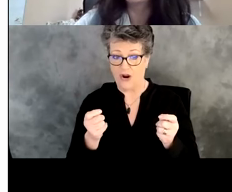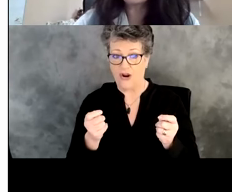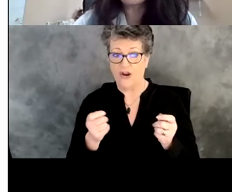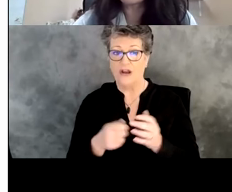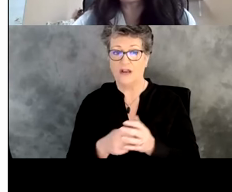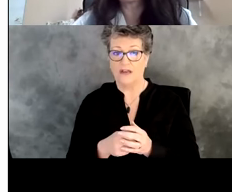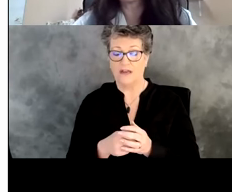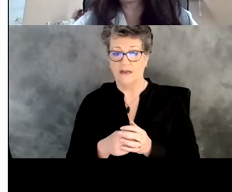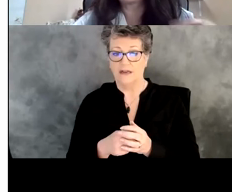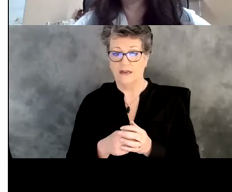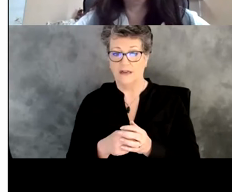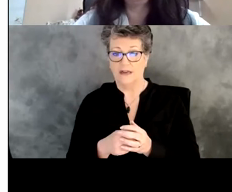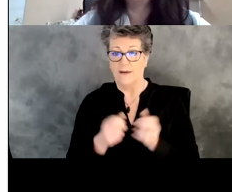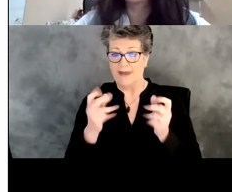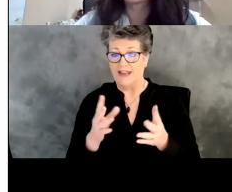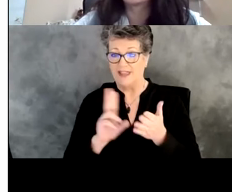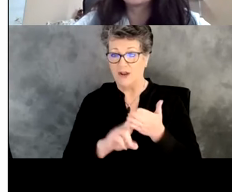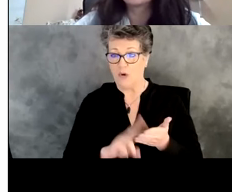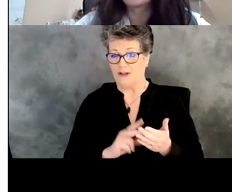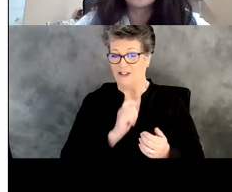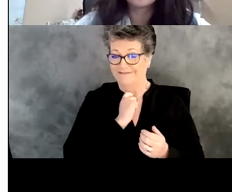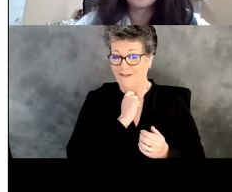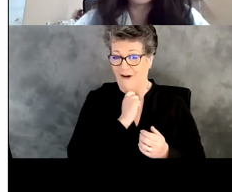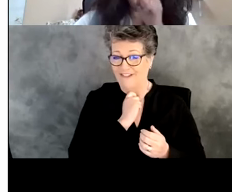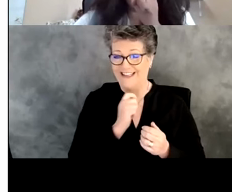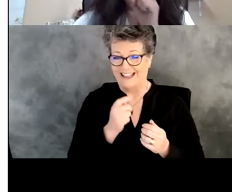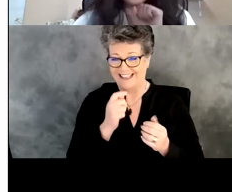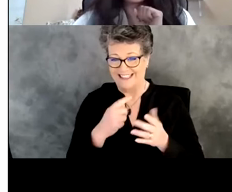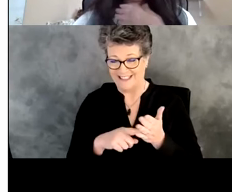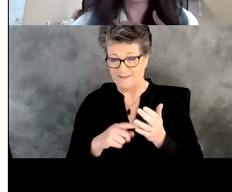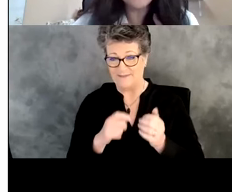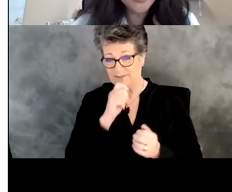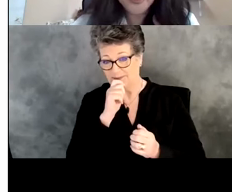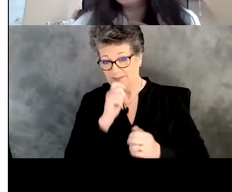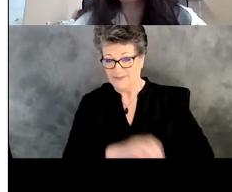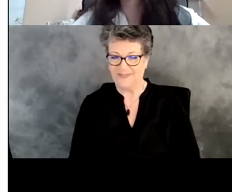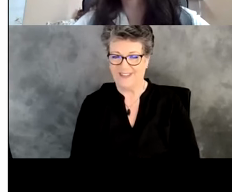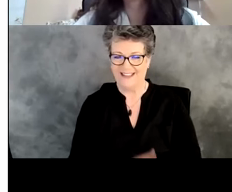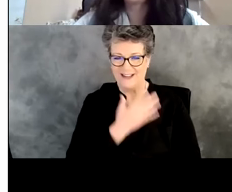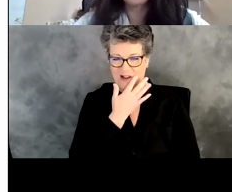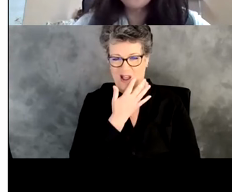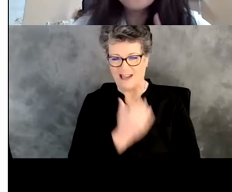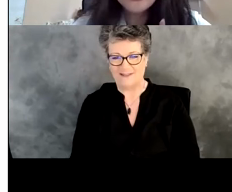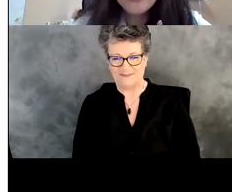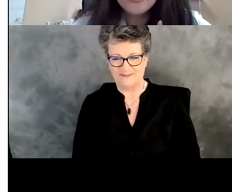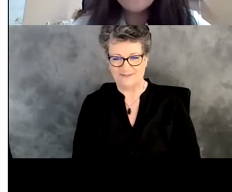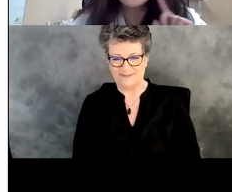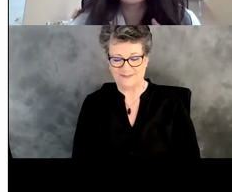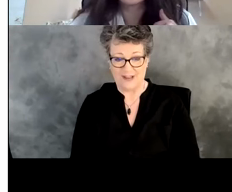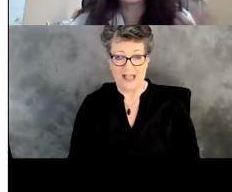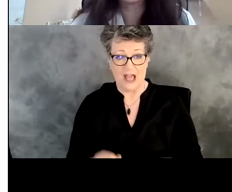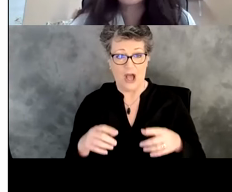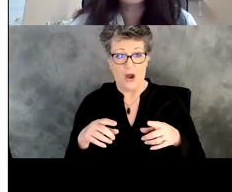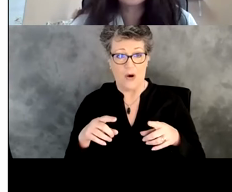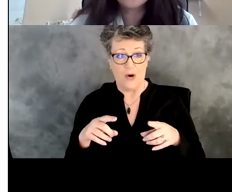so aligned enrollment will really build on those successes in CalMedi-Connect. Excuse me. While I try to